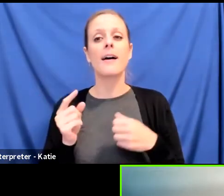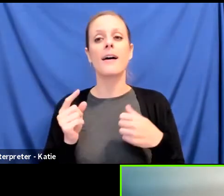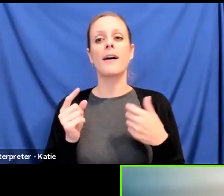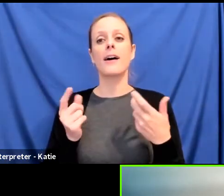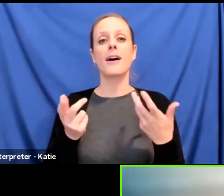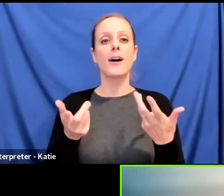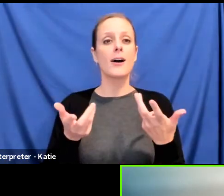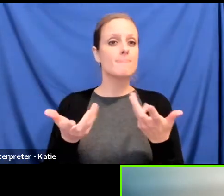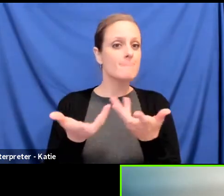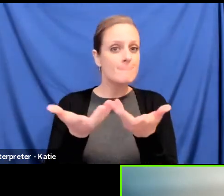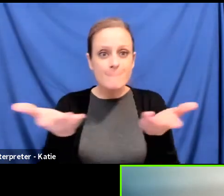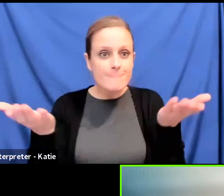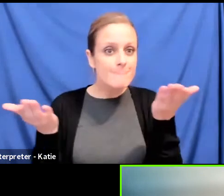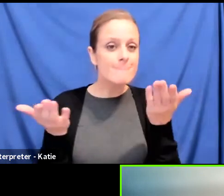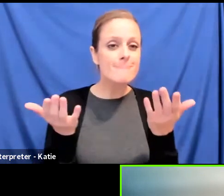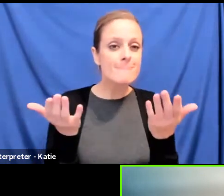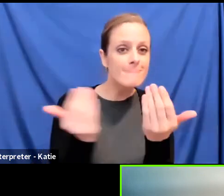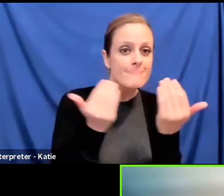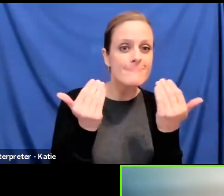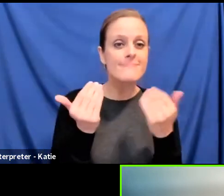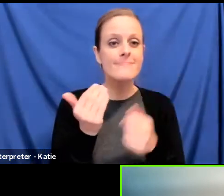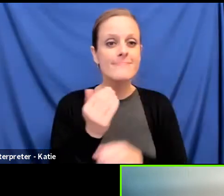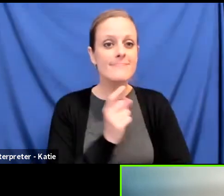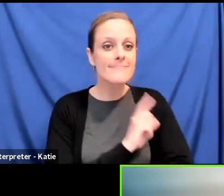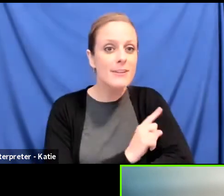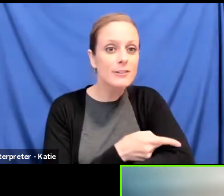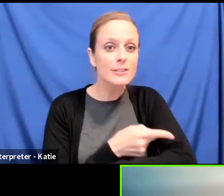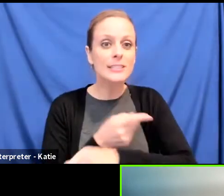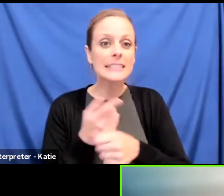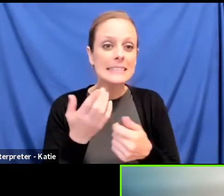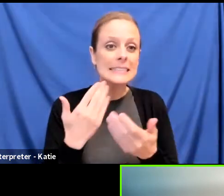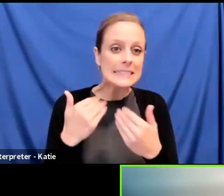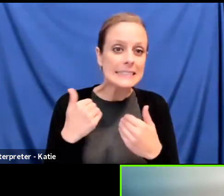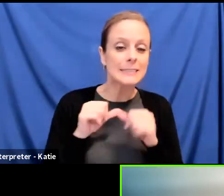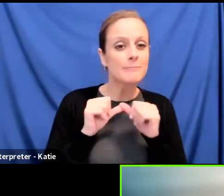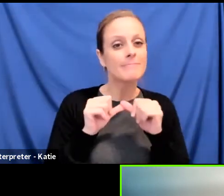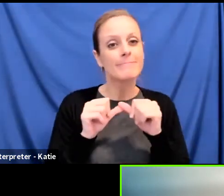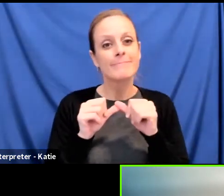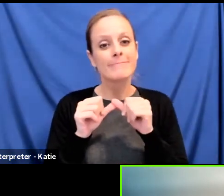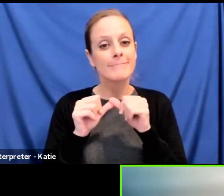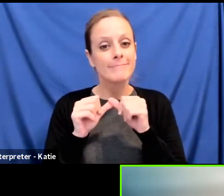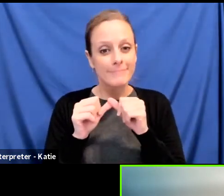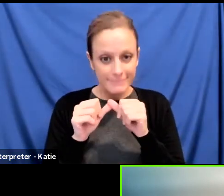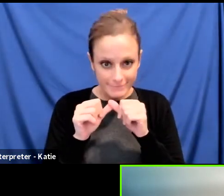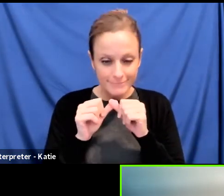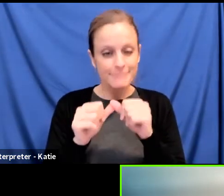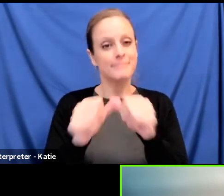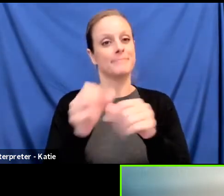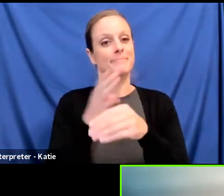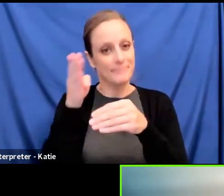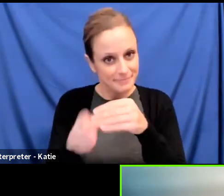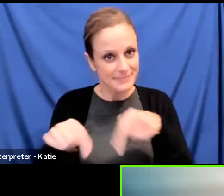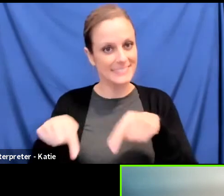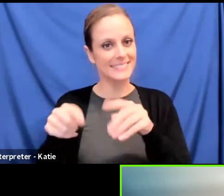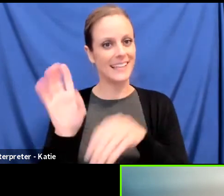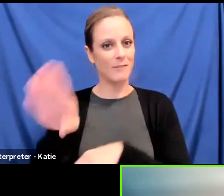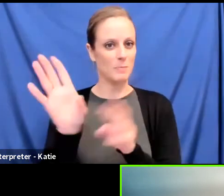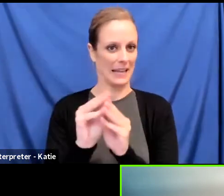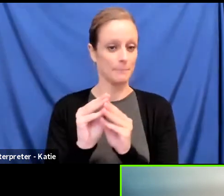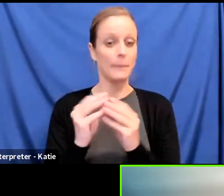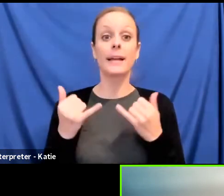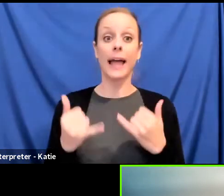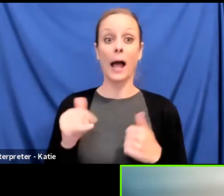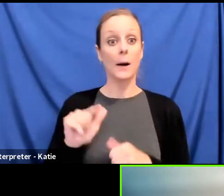that we can get a little bit of that energy to get us through this afternoon meeting. So now I'd like